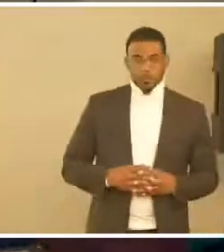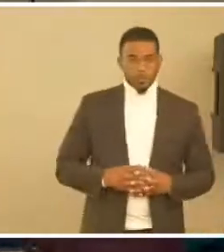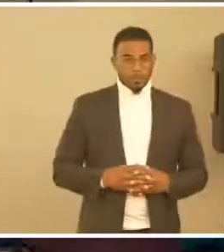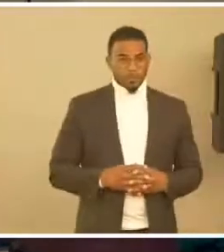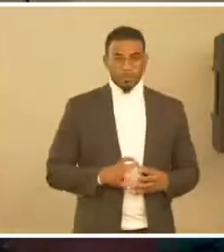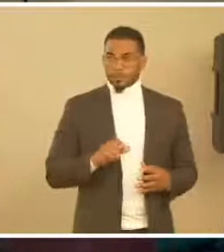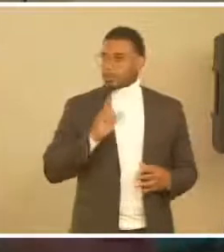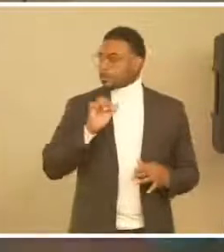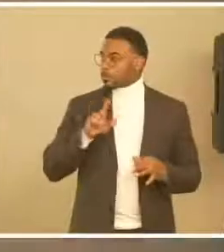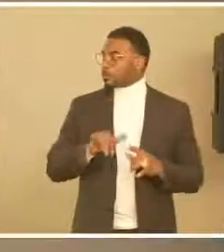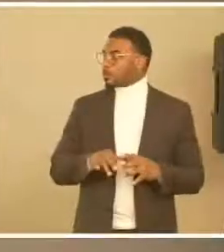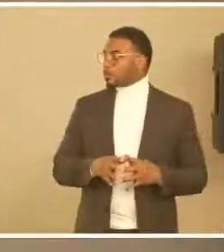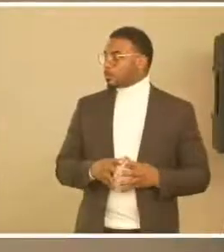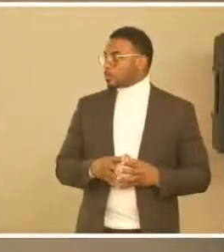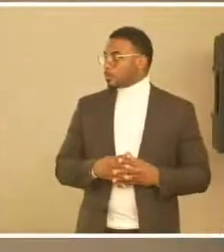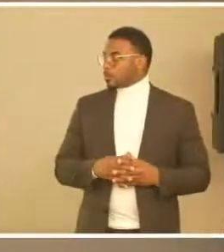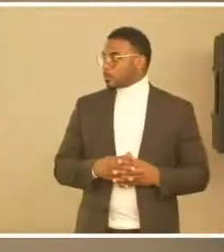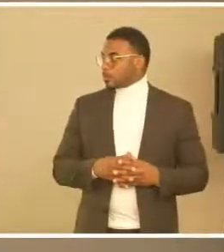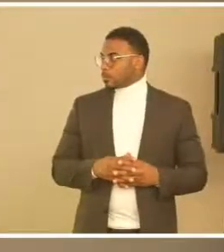I used to be able to do that.